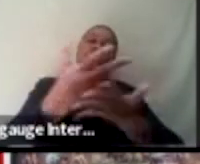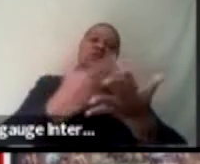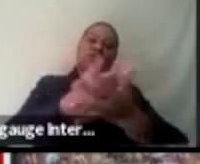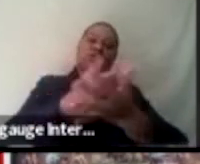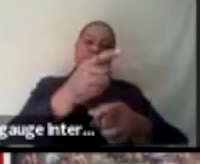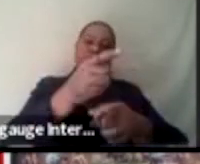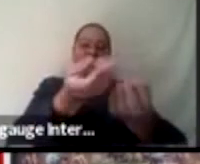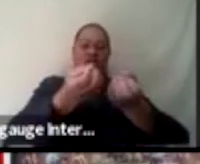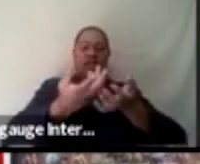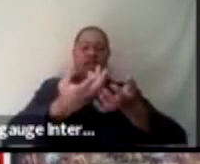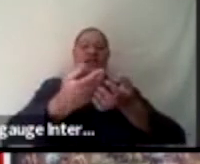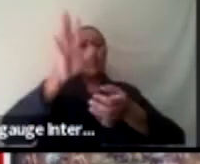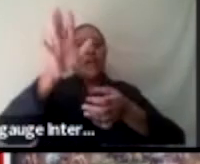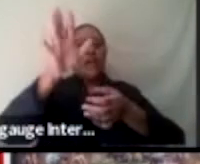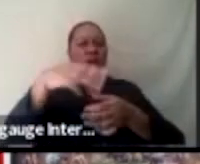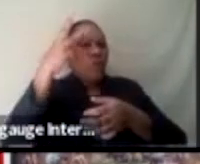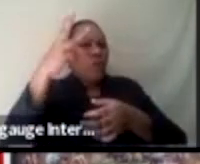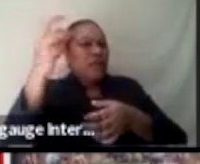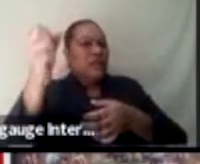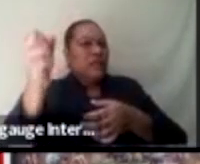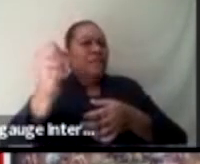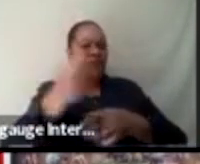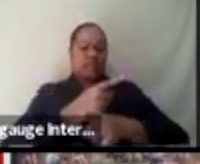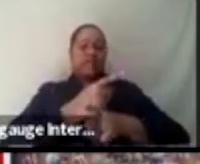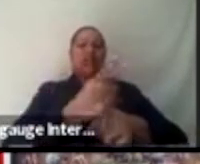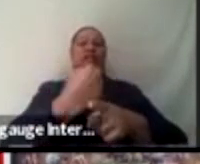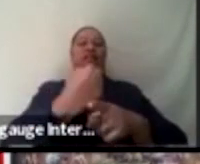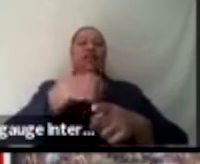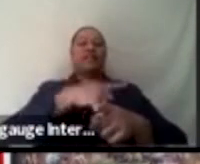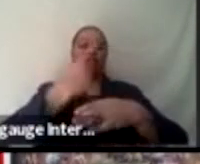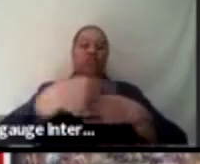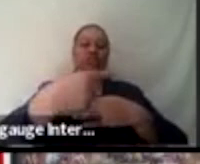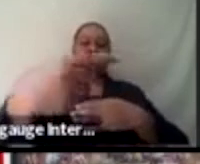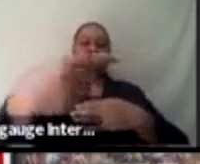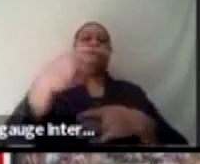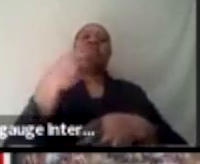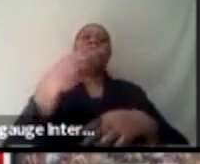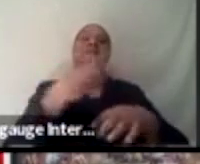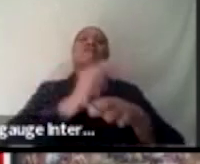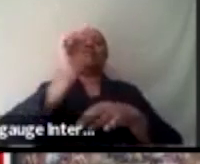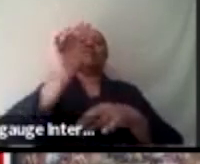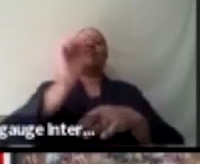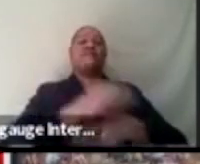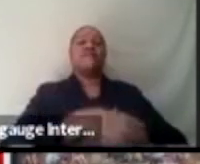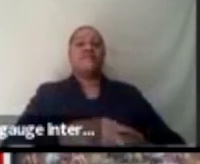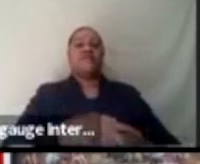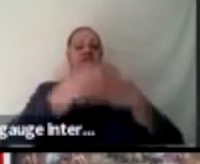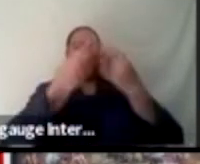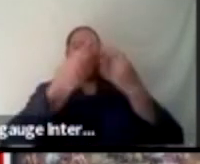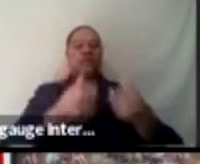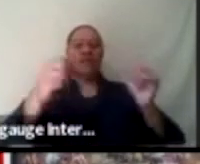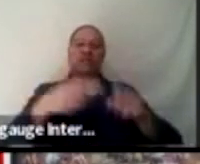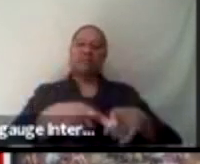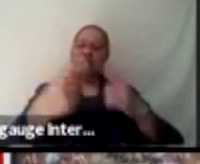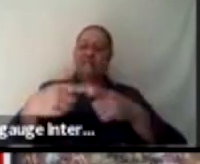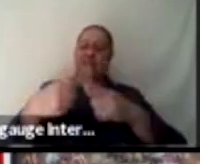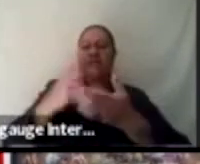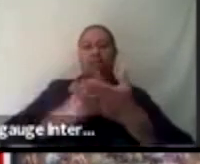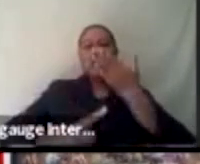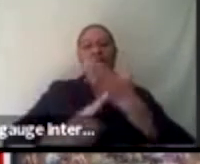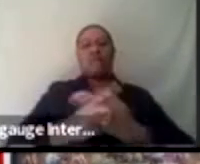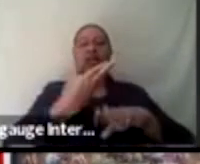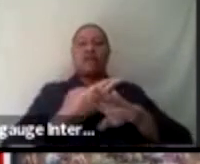wisdom required to frame our dialogue in the coming months to address our differences and renew